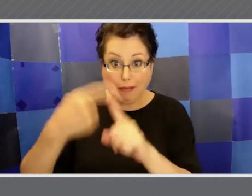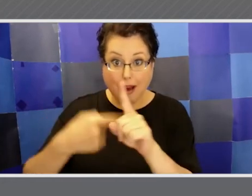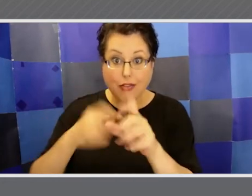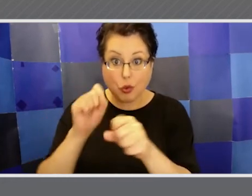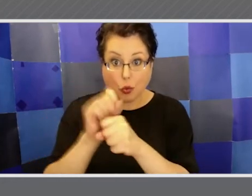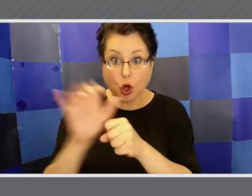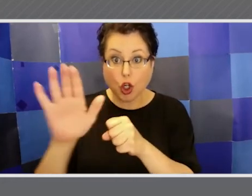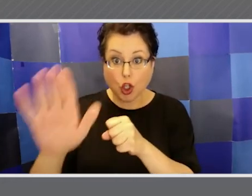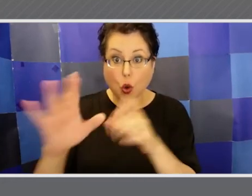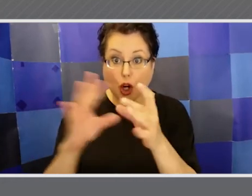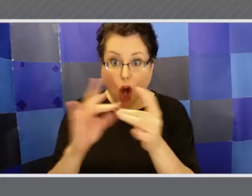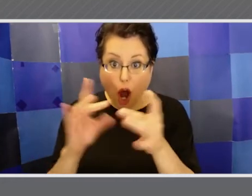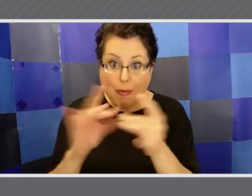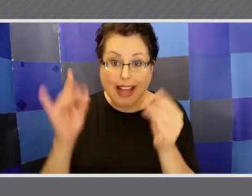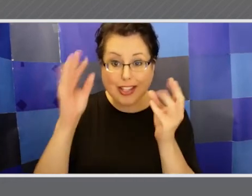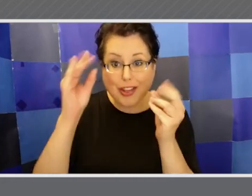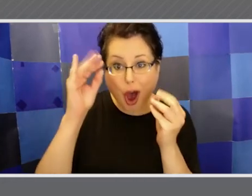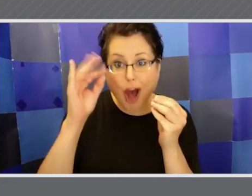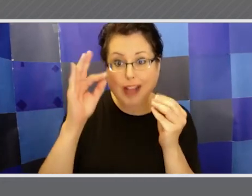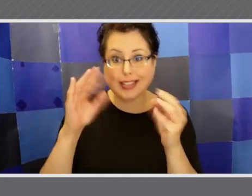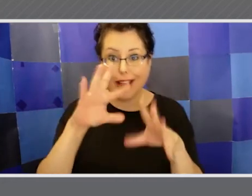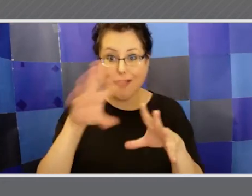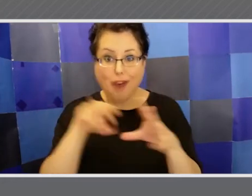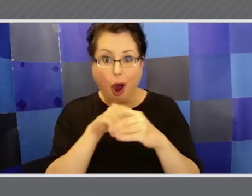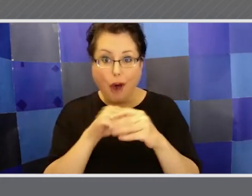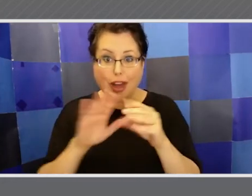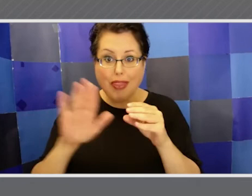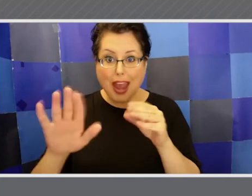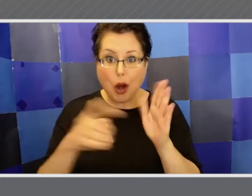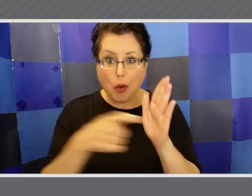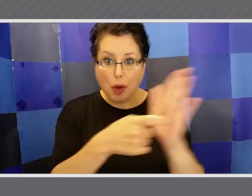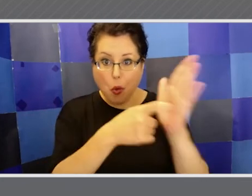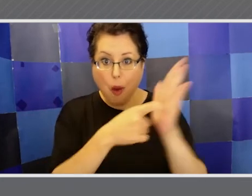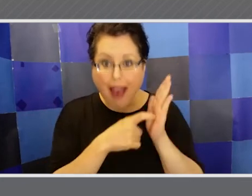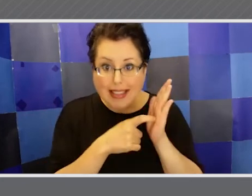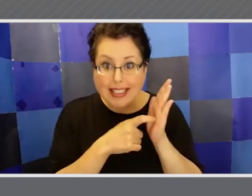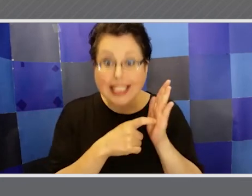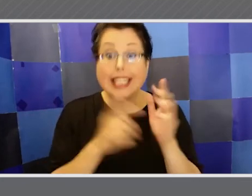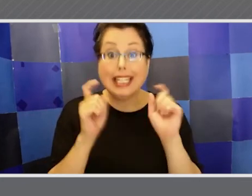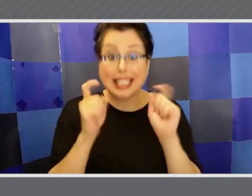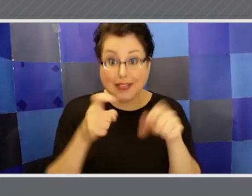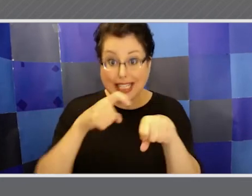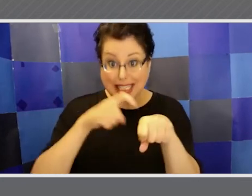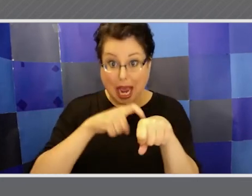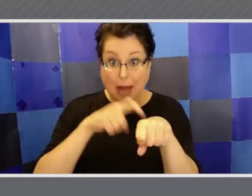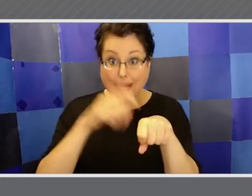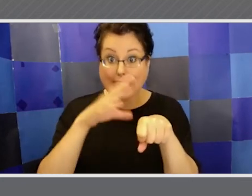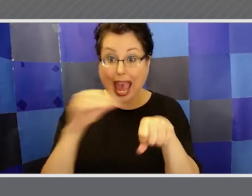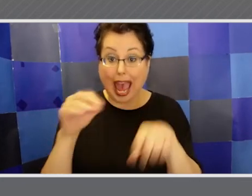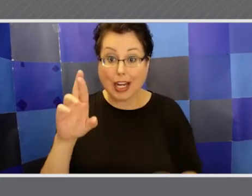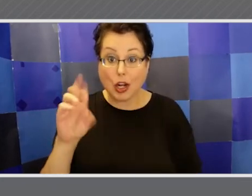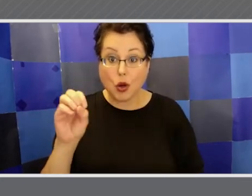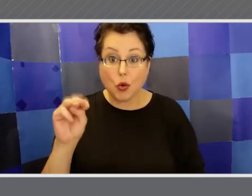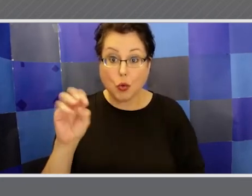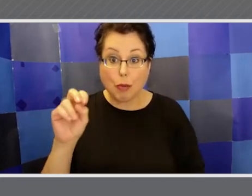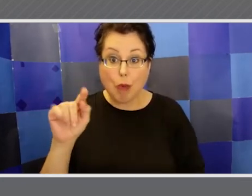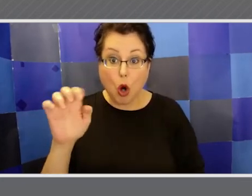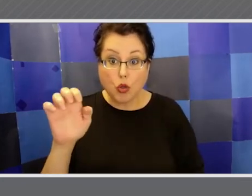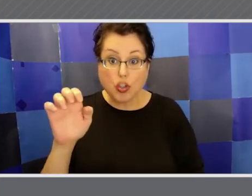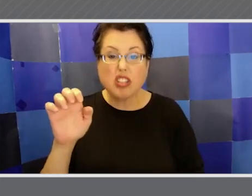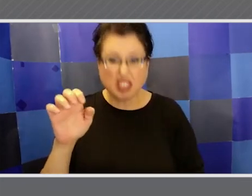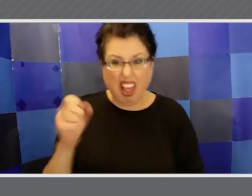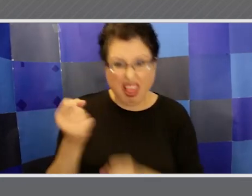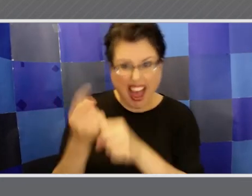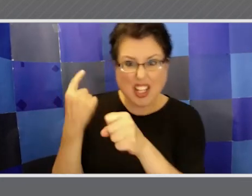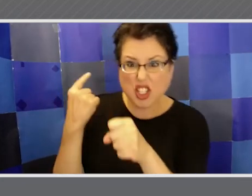comments into their requests. Given the timing and the remote nature of last year, that wasn't the case. So I'm very